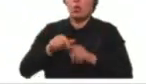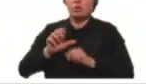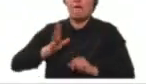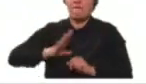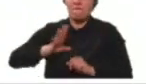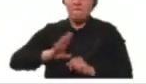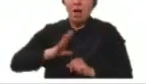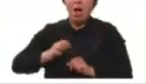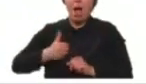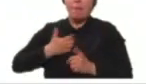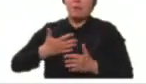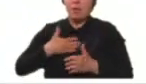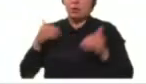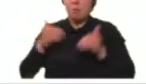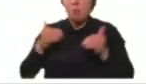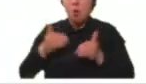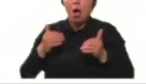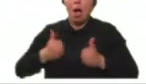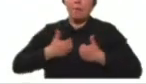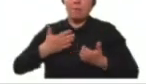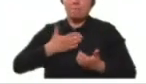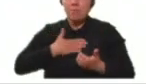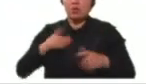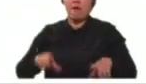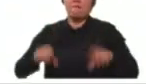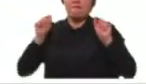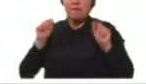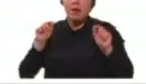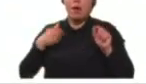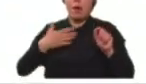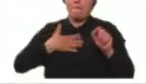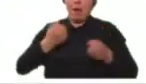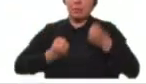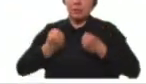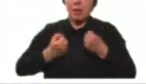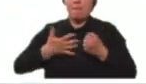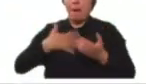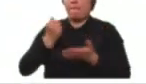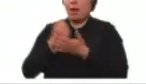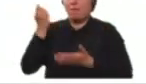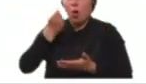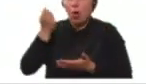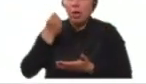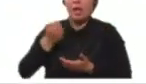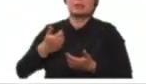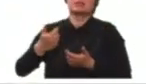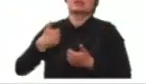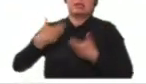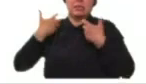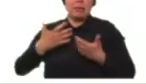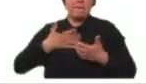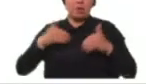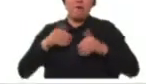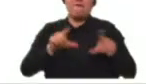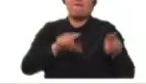make these choices, although I have a driver's license and I have access to a car. To be able to raise my children with access to